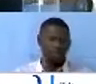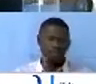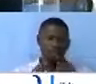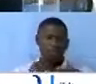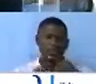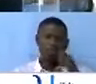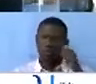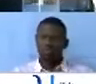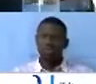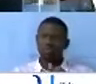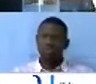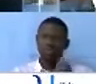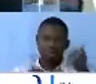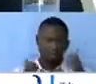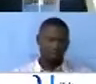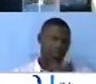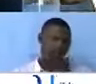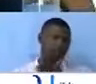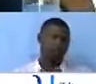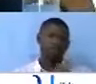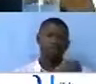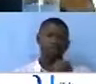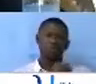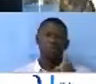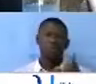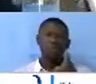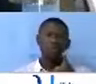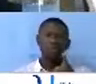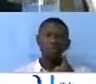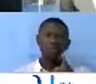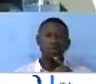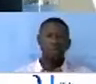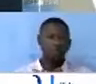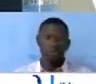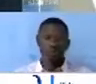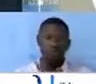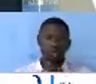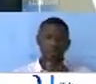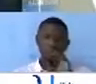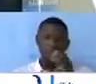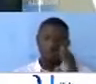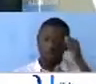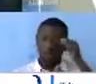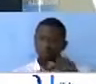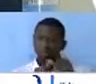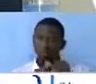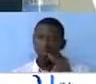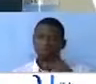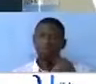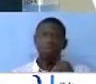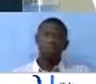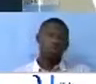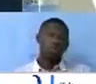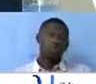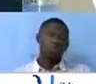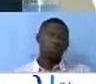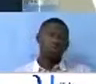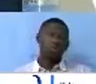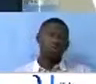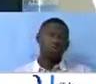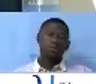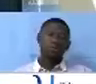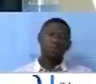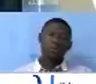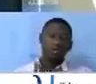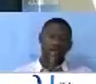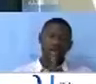Because the only objection that you can recall is your objection to somebody who is not available. And